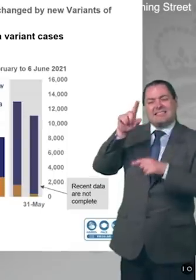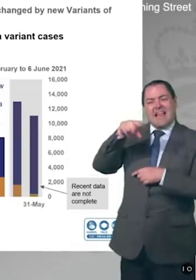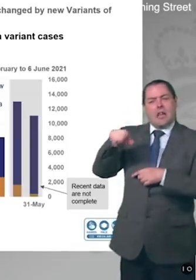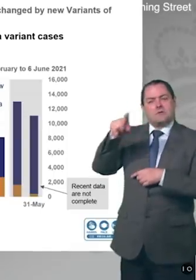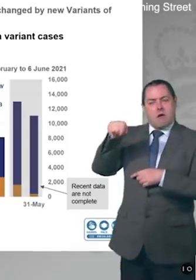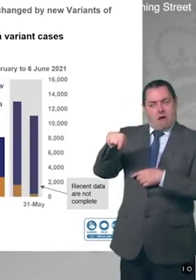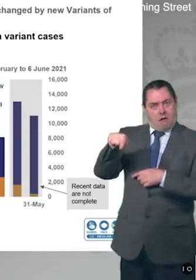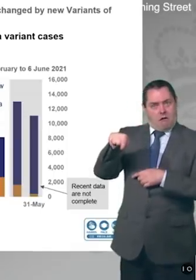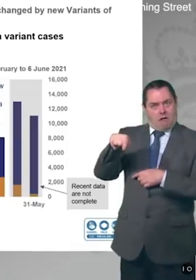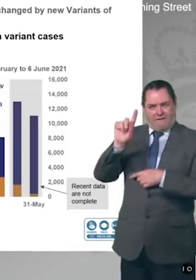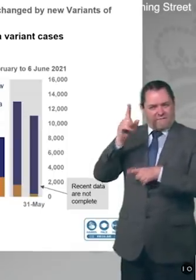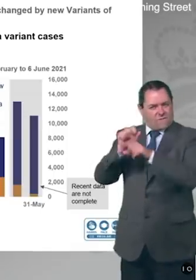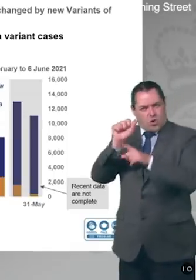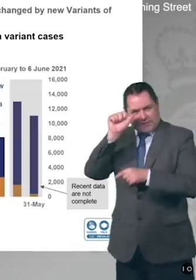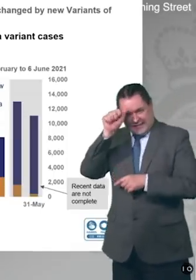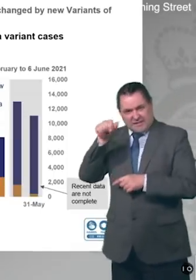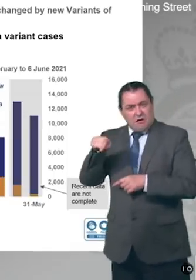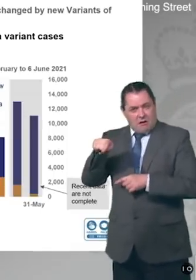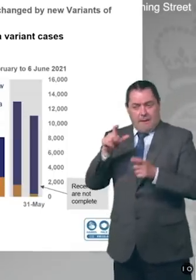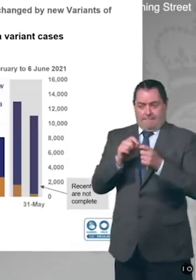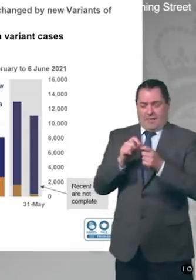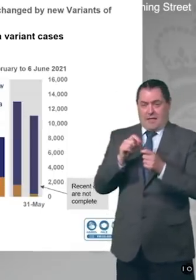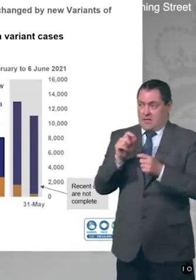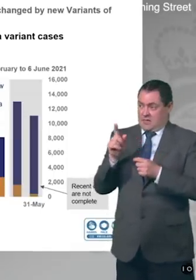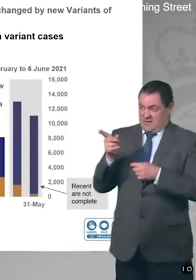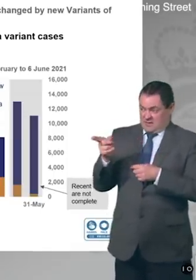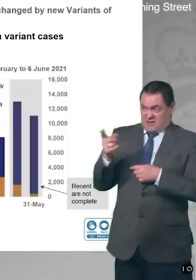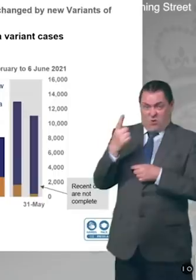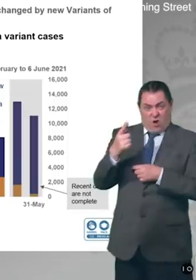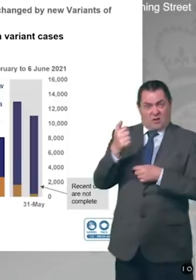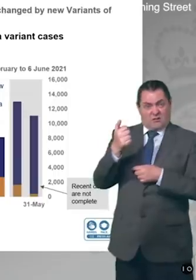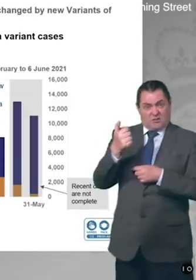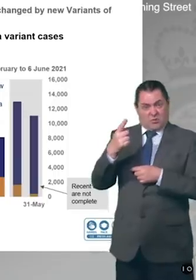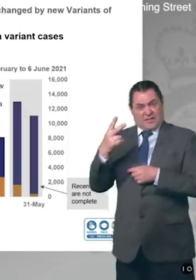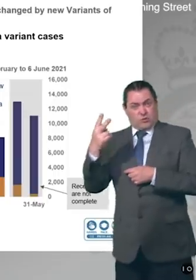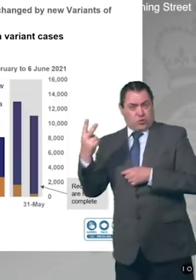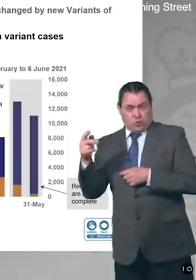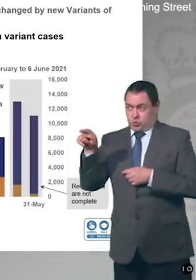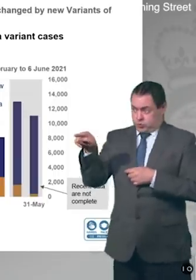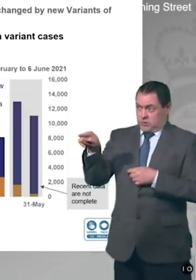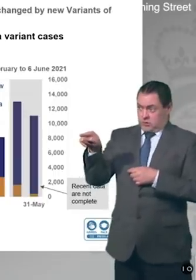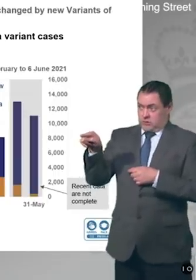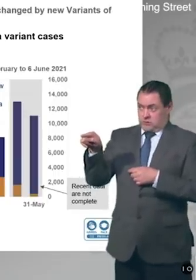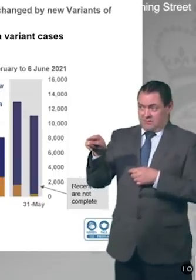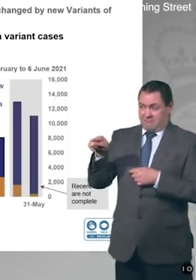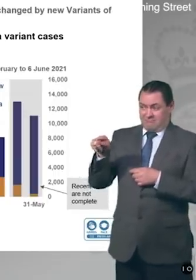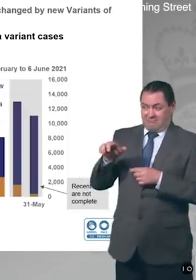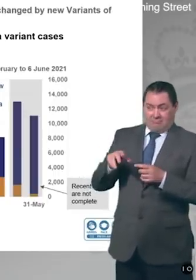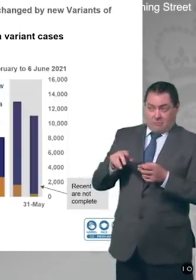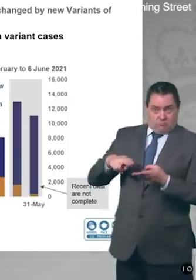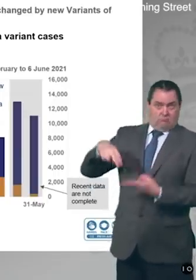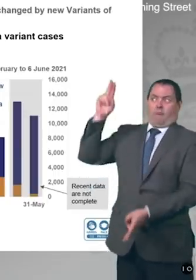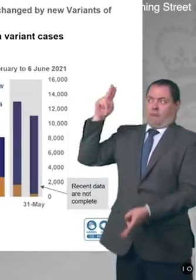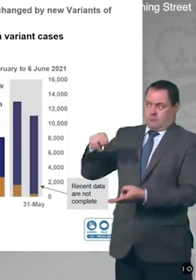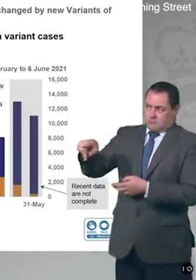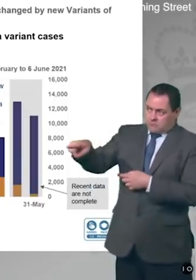B117 alpha is going down, the Delta variant is going up, and currently going up exponentially. And just to make a point, the area in the grey shaded